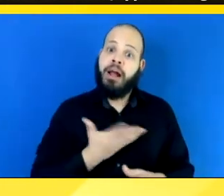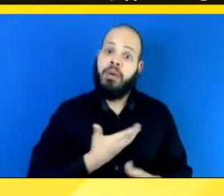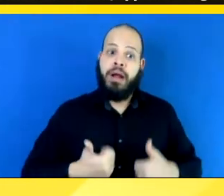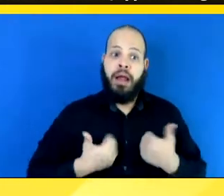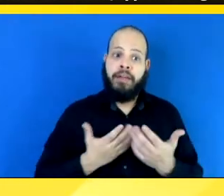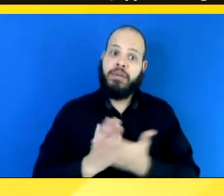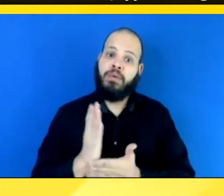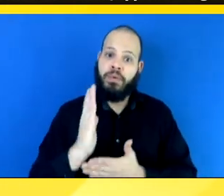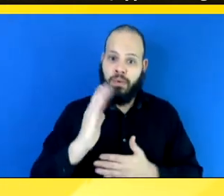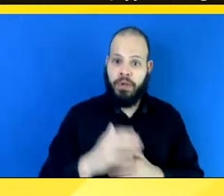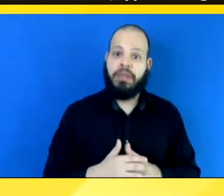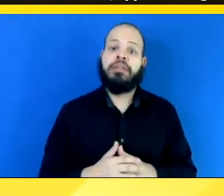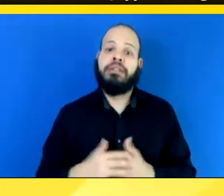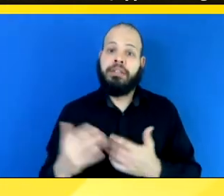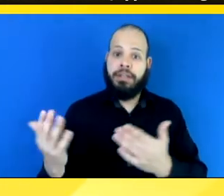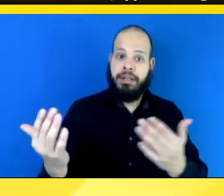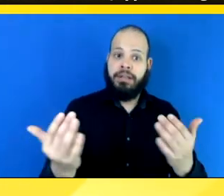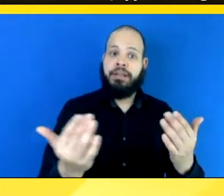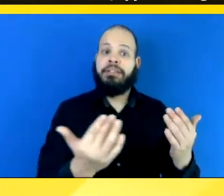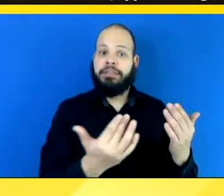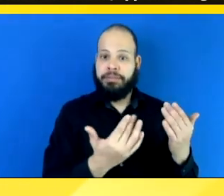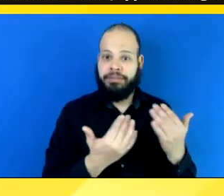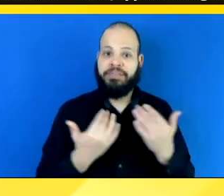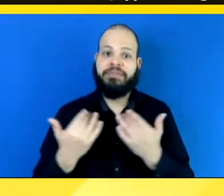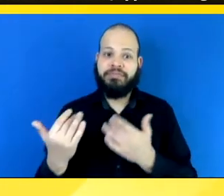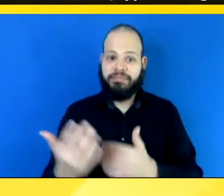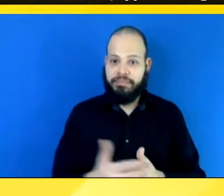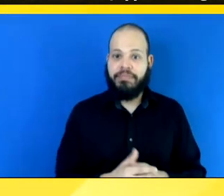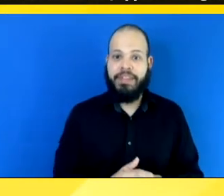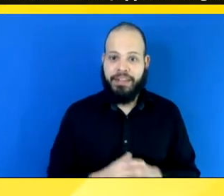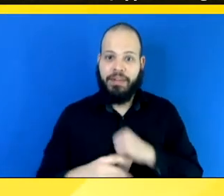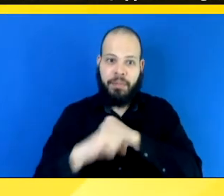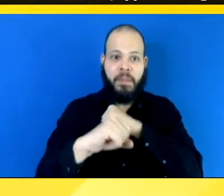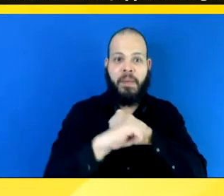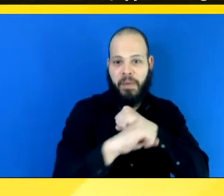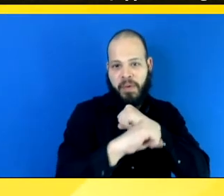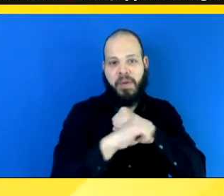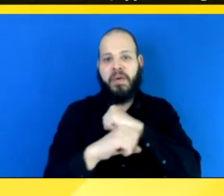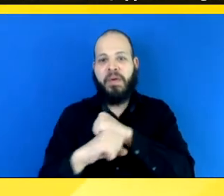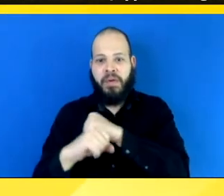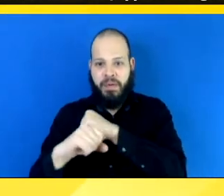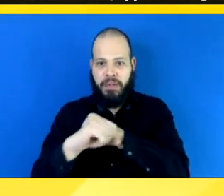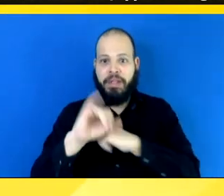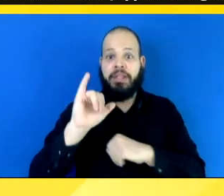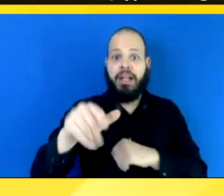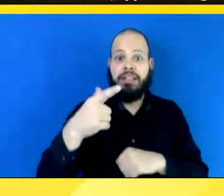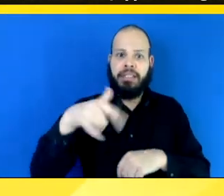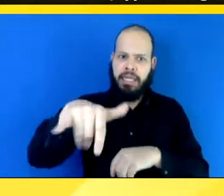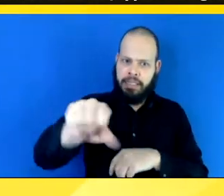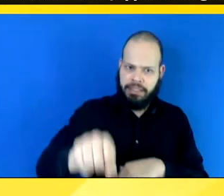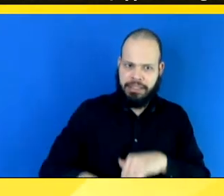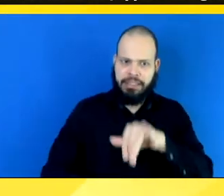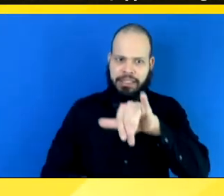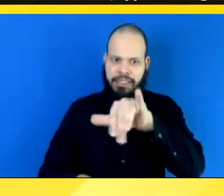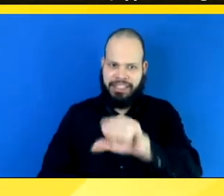Don't you let this campaign fail. Get those yes votes in the mail,